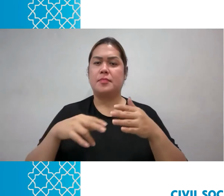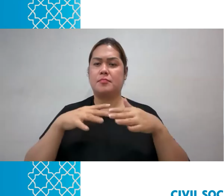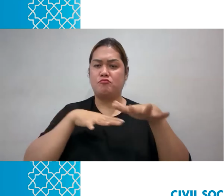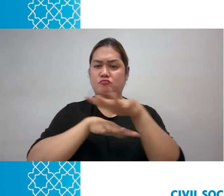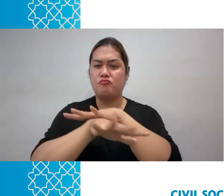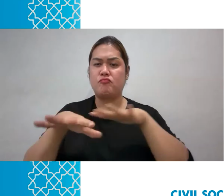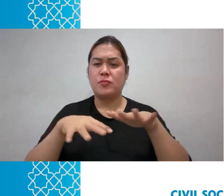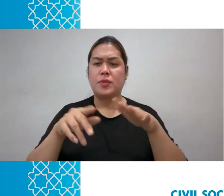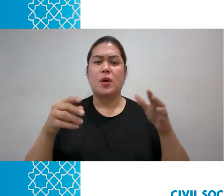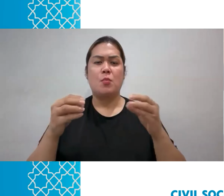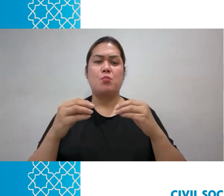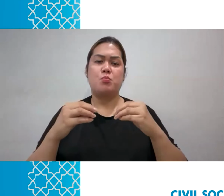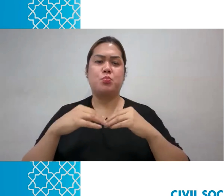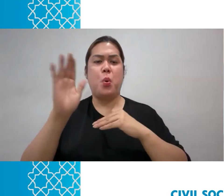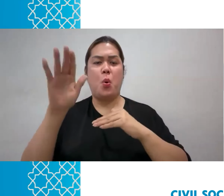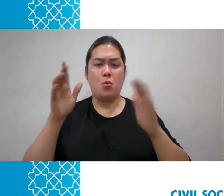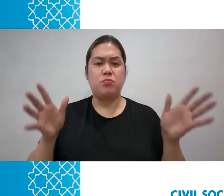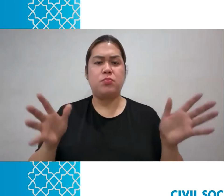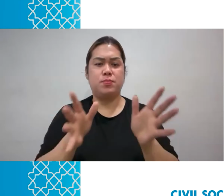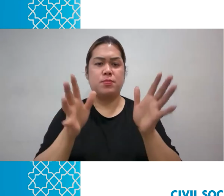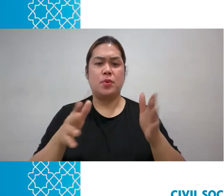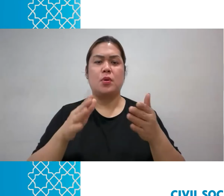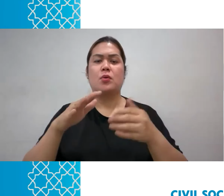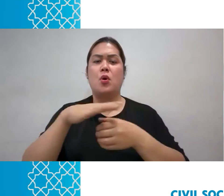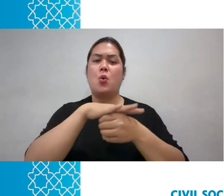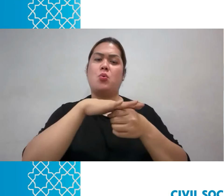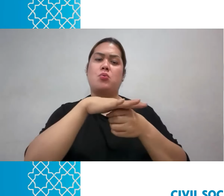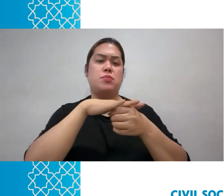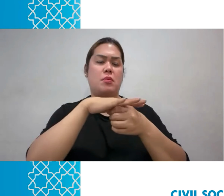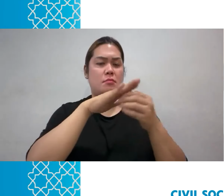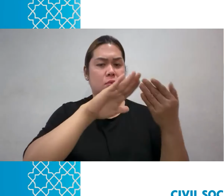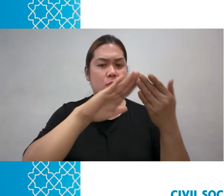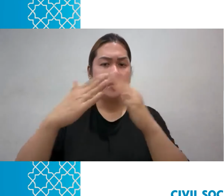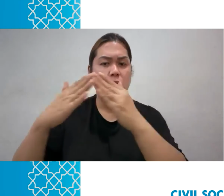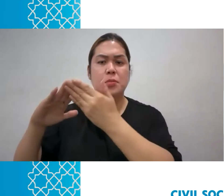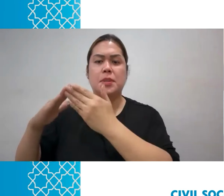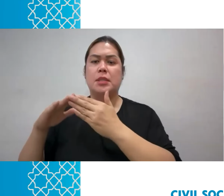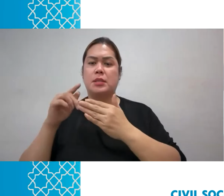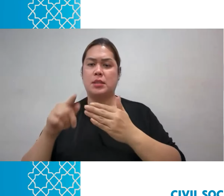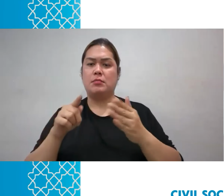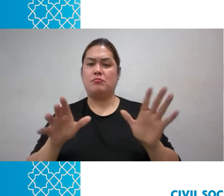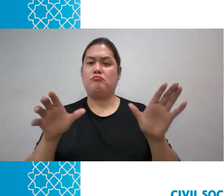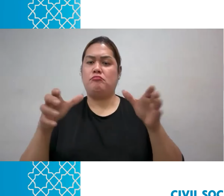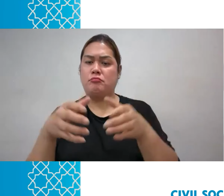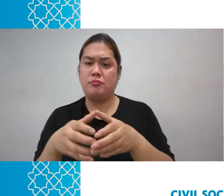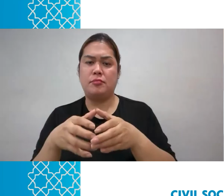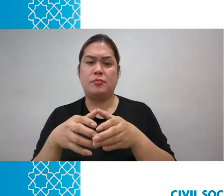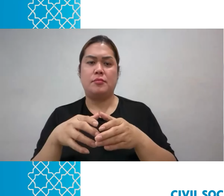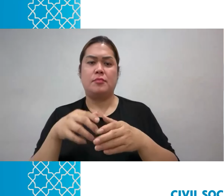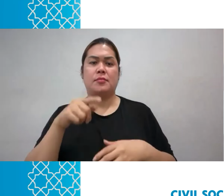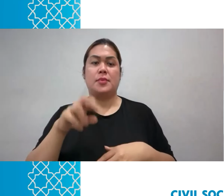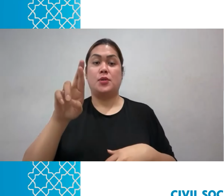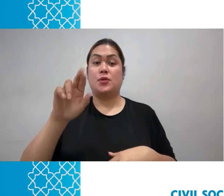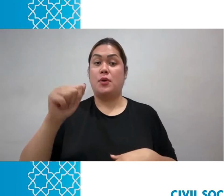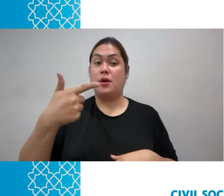communities, and which led to the scale up of the initiative. So Rahagiri Day started from one